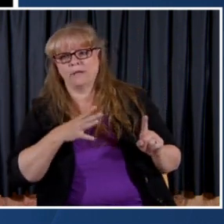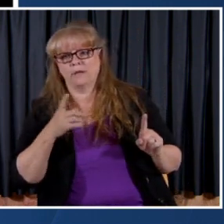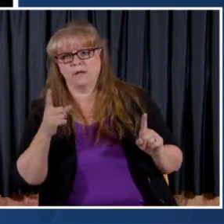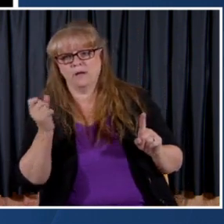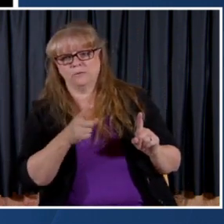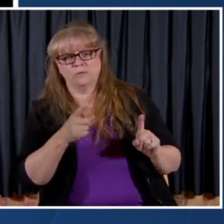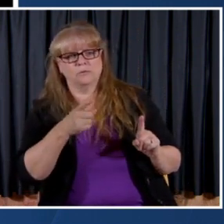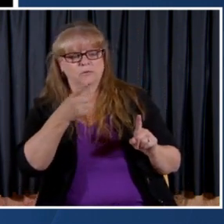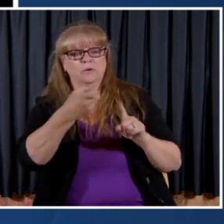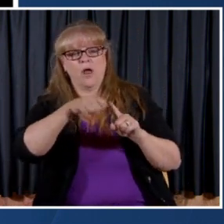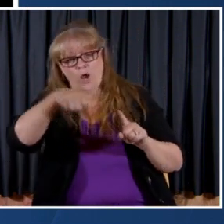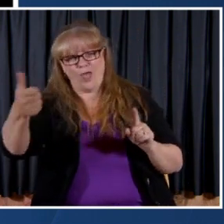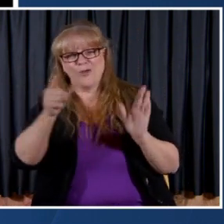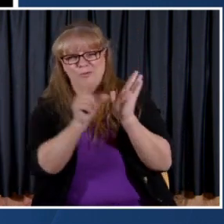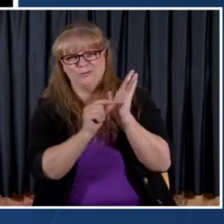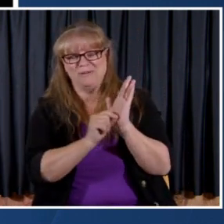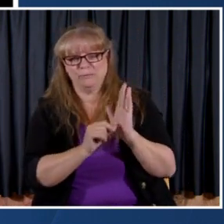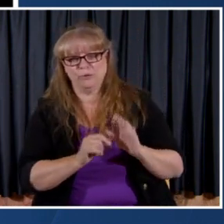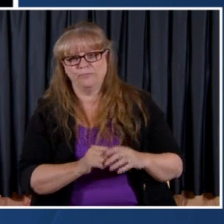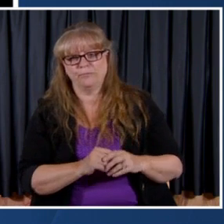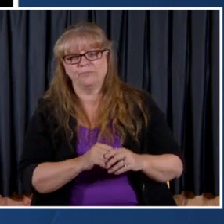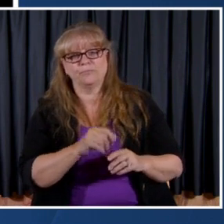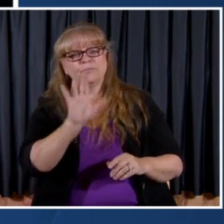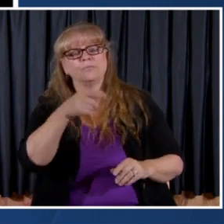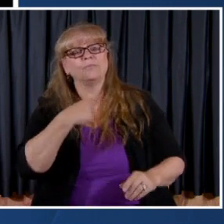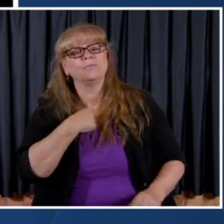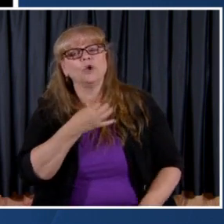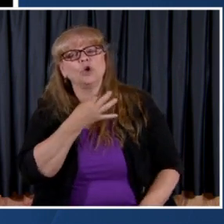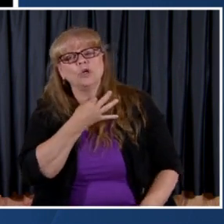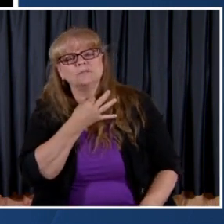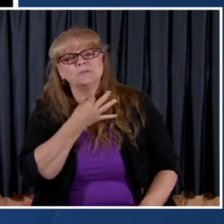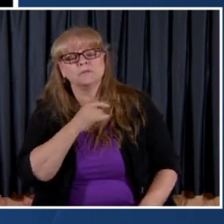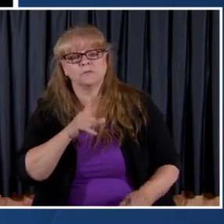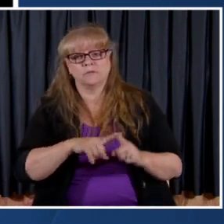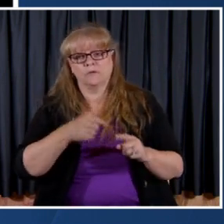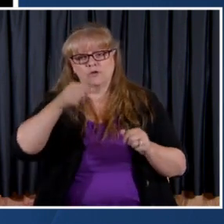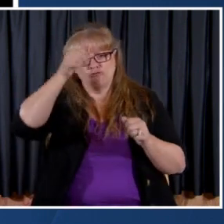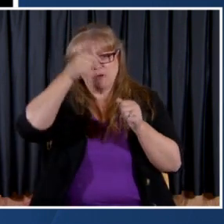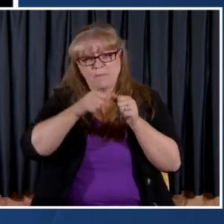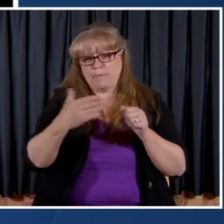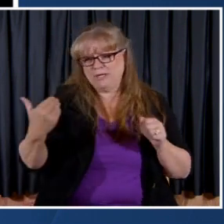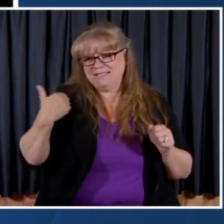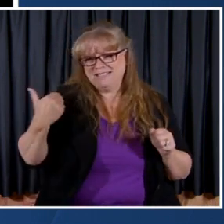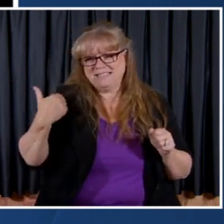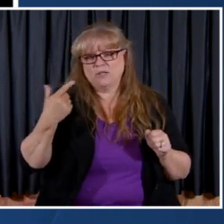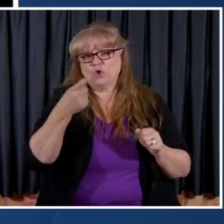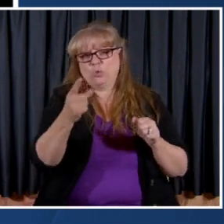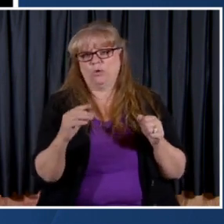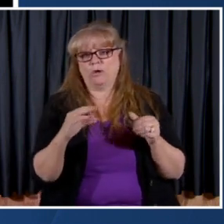about gauging the success of social distancing measures based on CDOT data. My colleague Evan